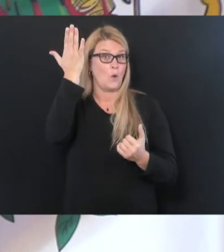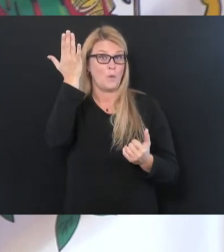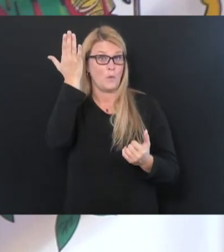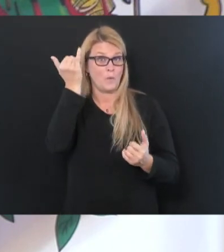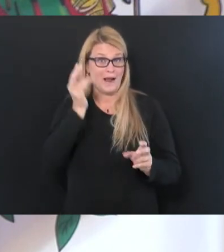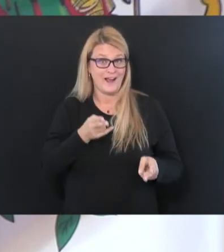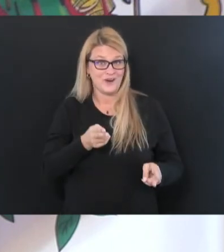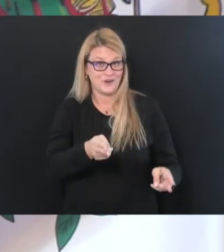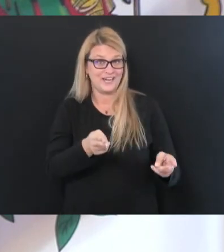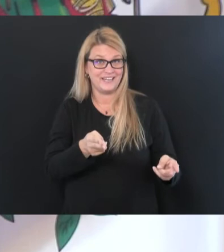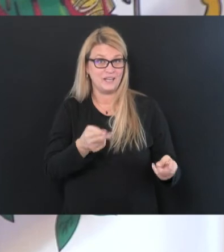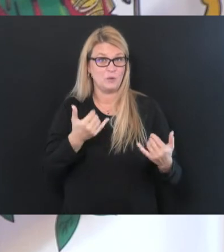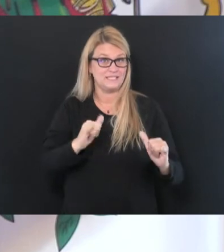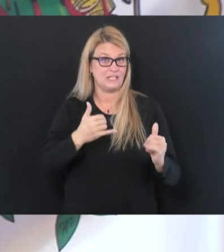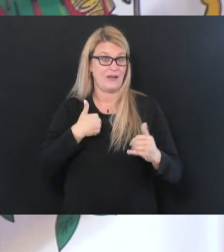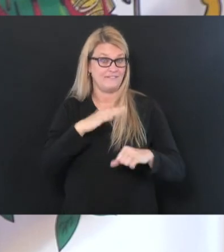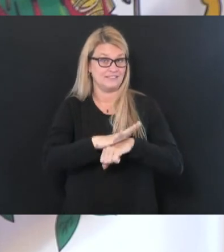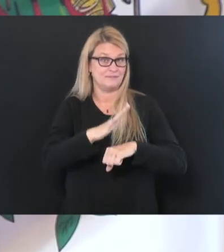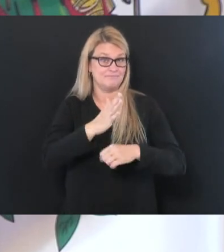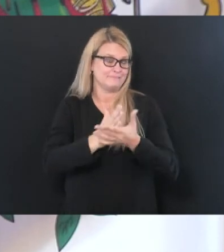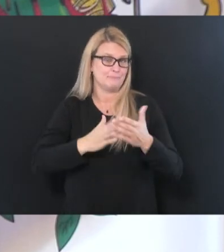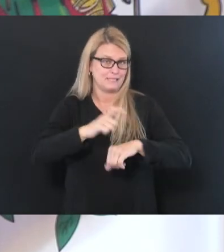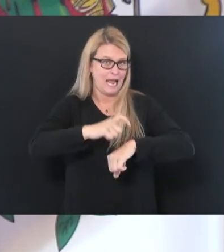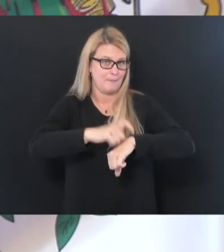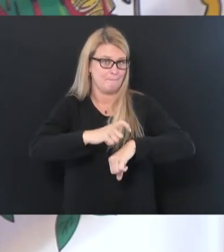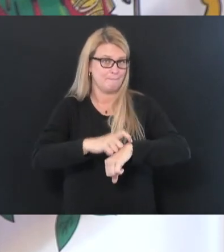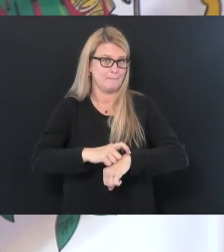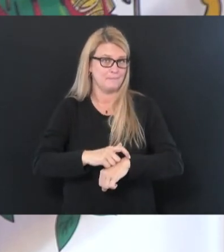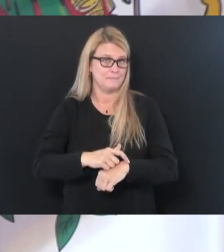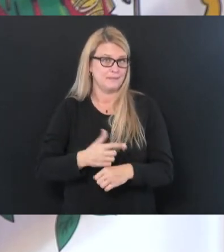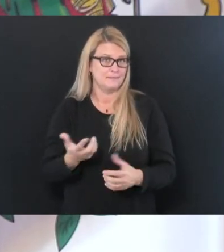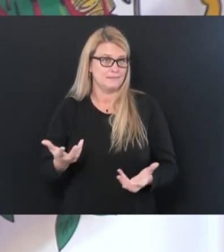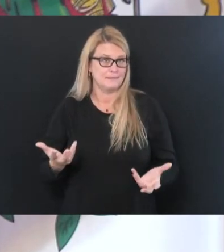We've still got some time and everything, and we'll just kind of,